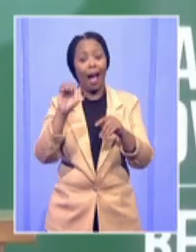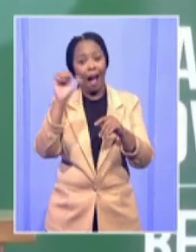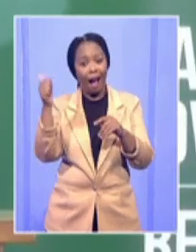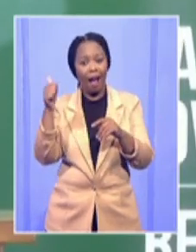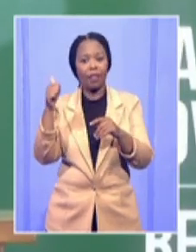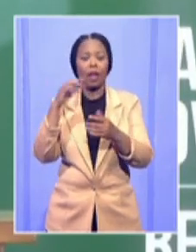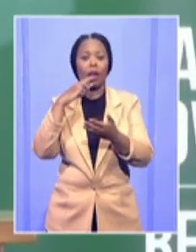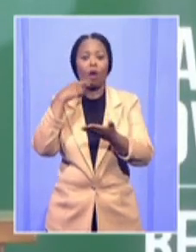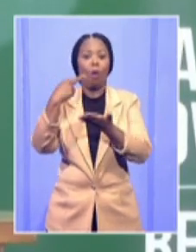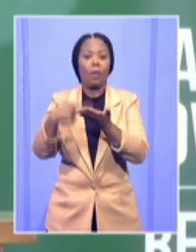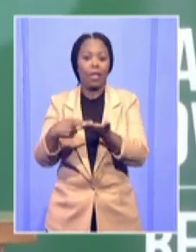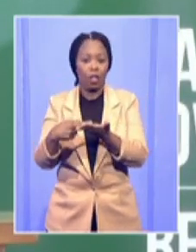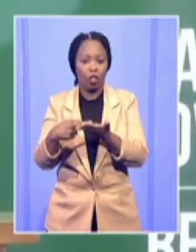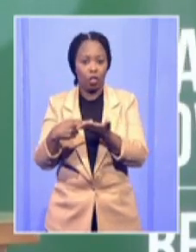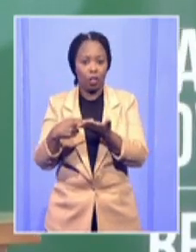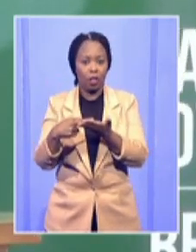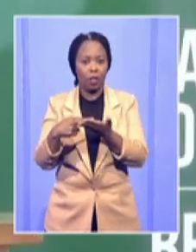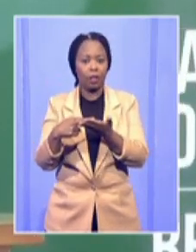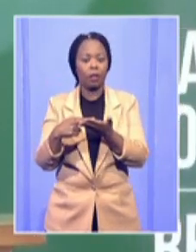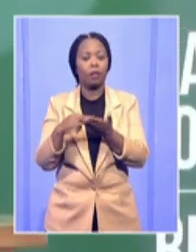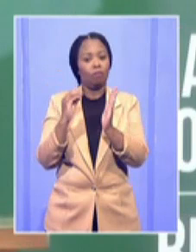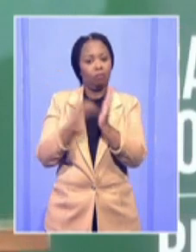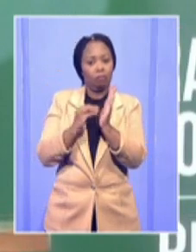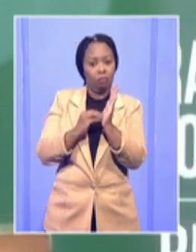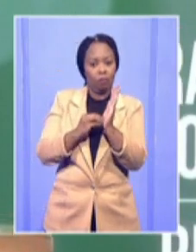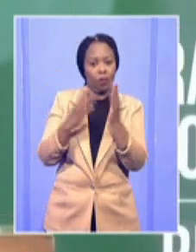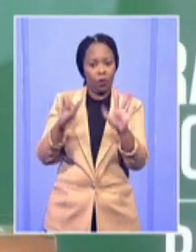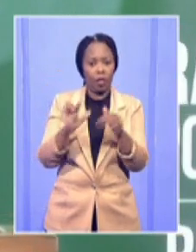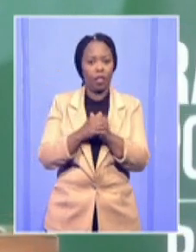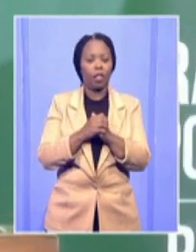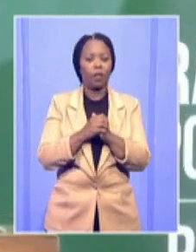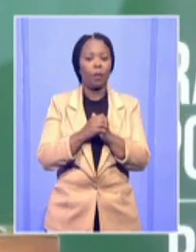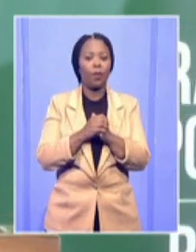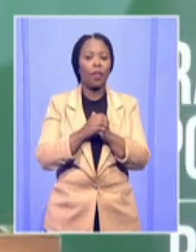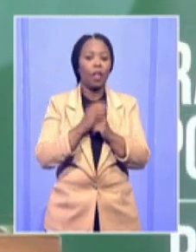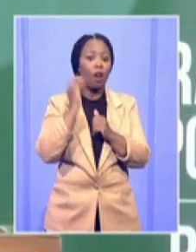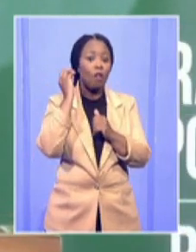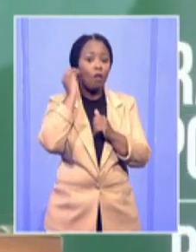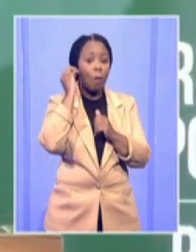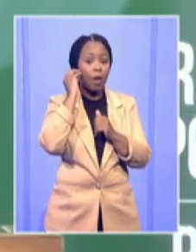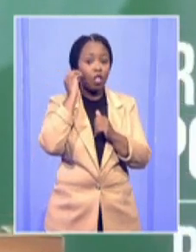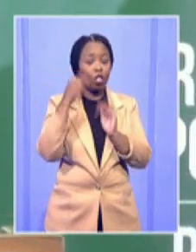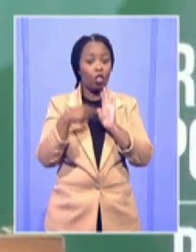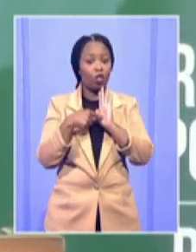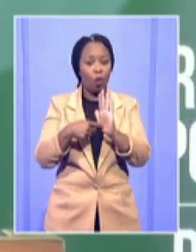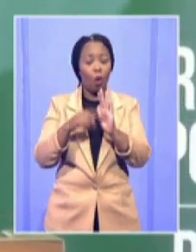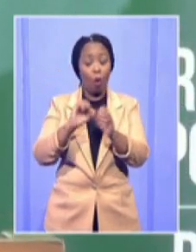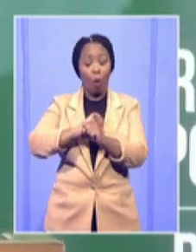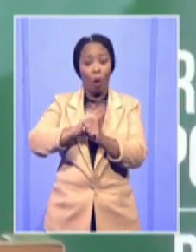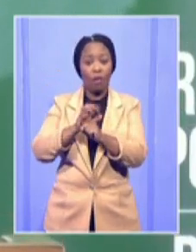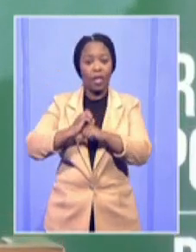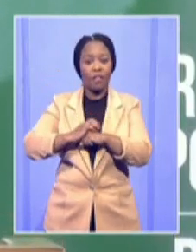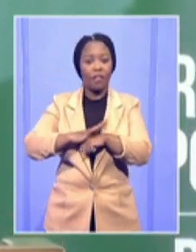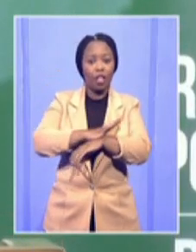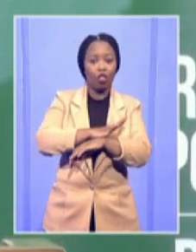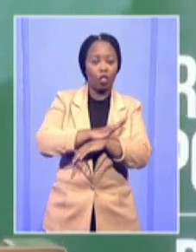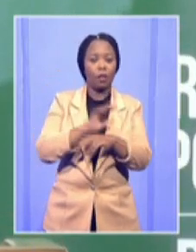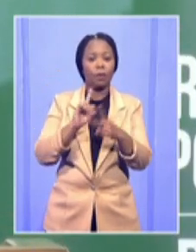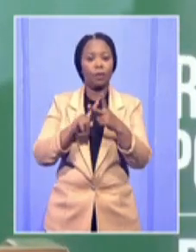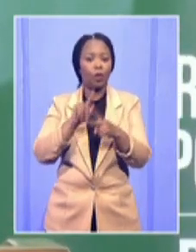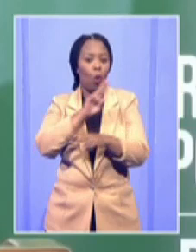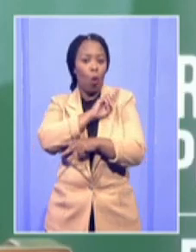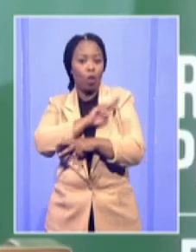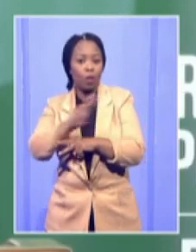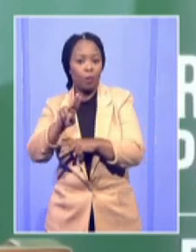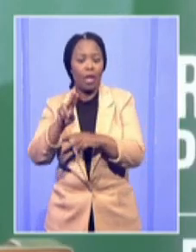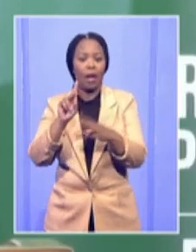made or acted upon. Data shows that COVID-19 infection rates, hospitalizations, and